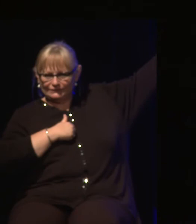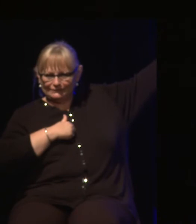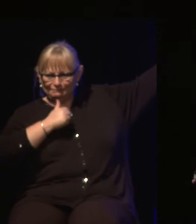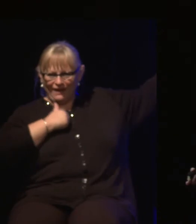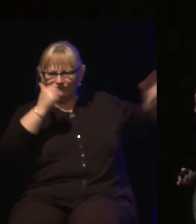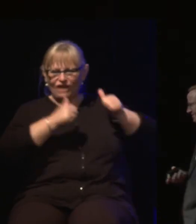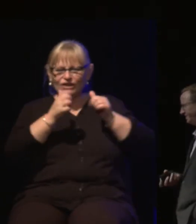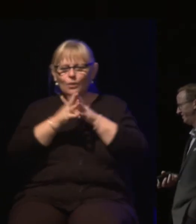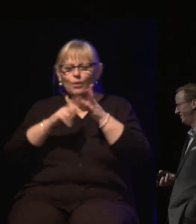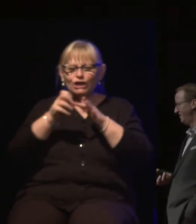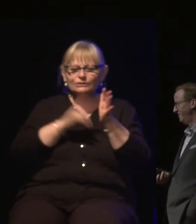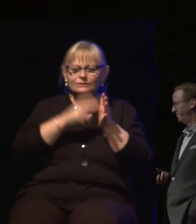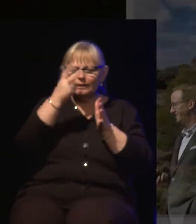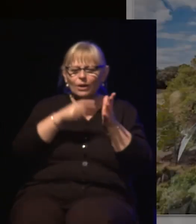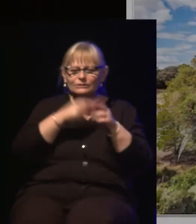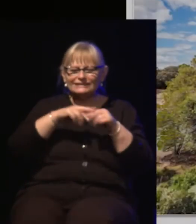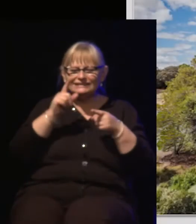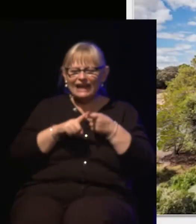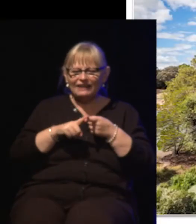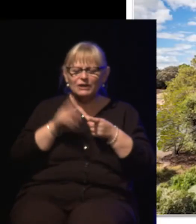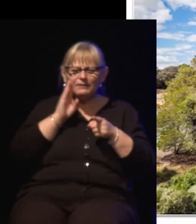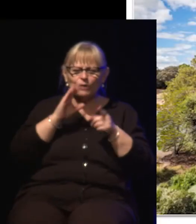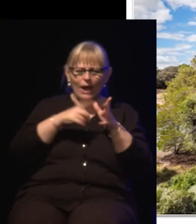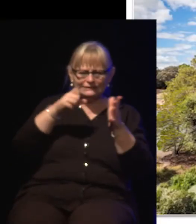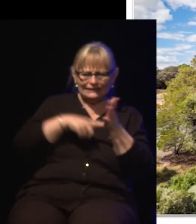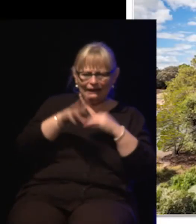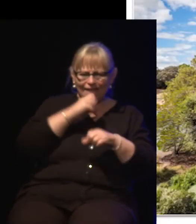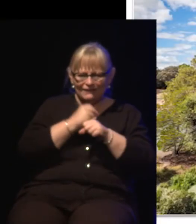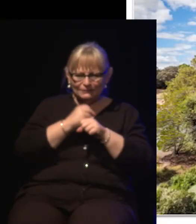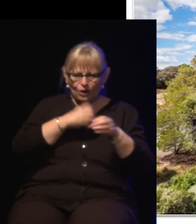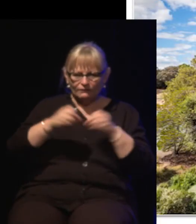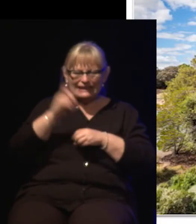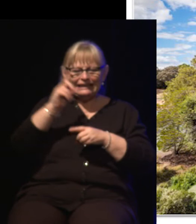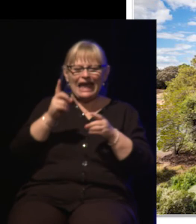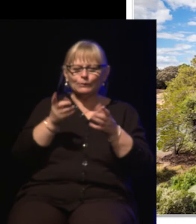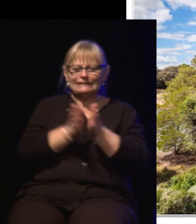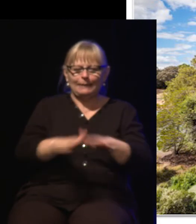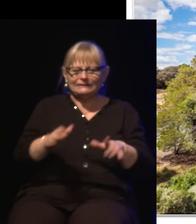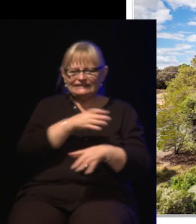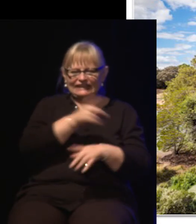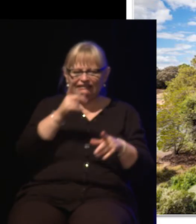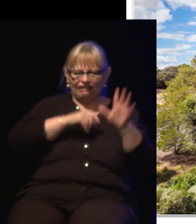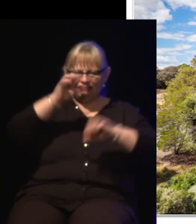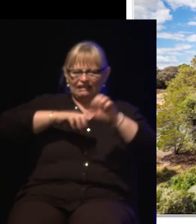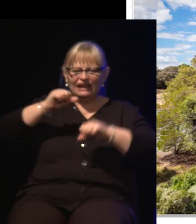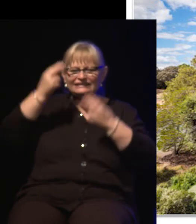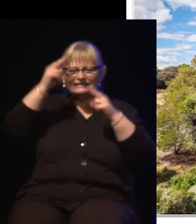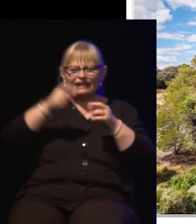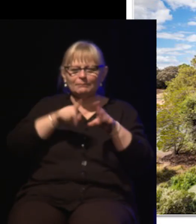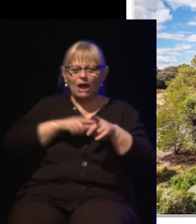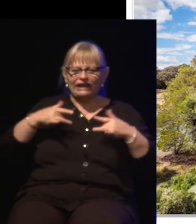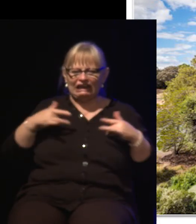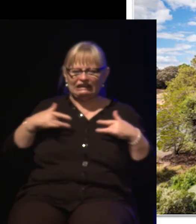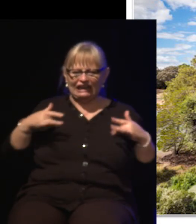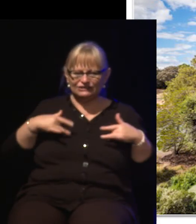old TAFE. It was ACT offices then, and now it's slowly getting abandoned. Death by neglect, right? You